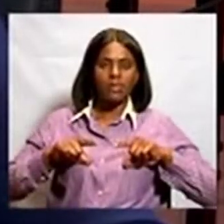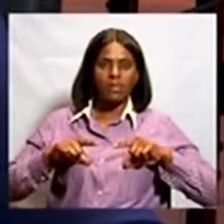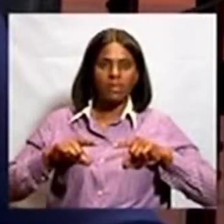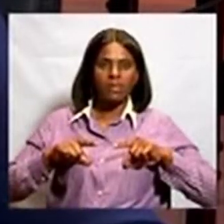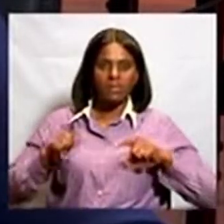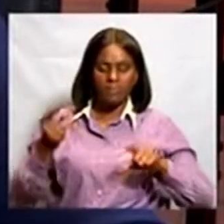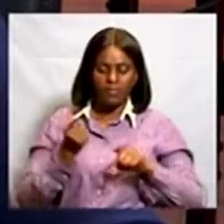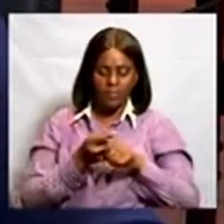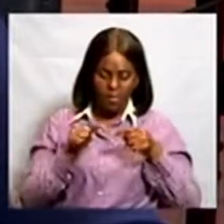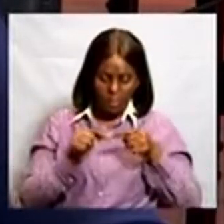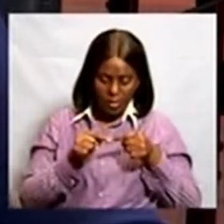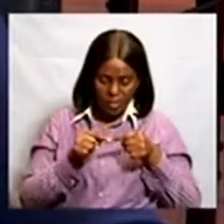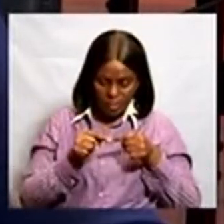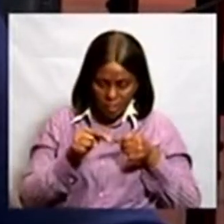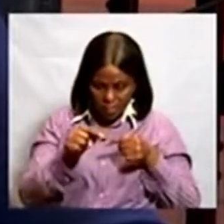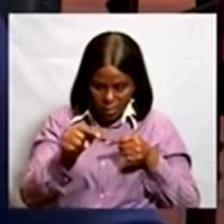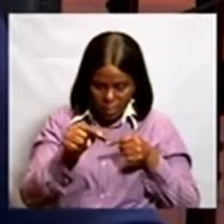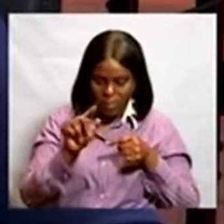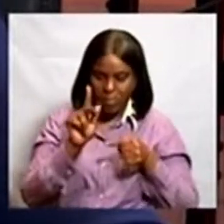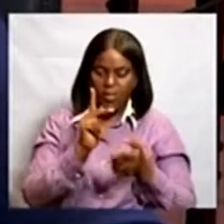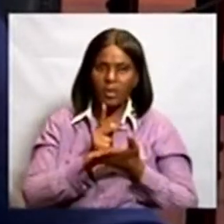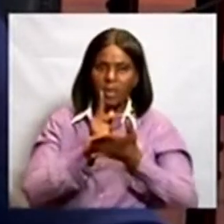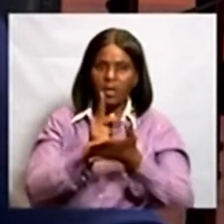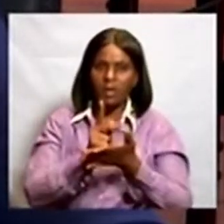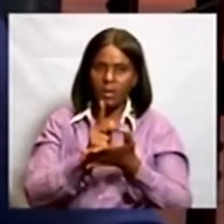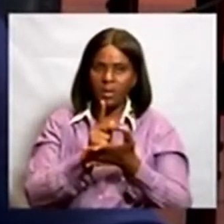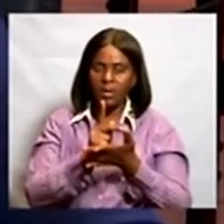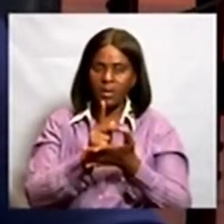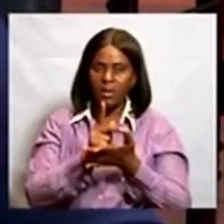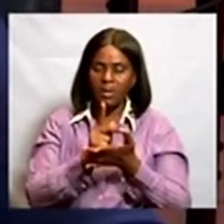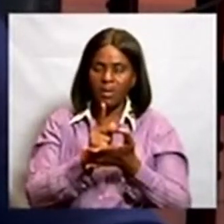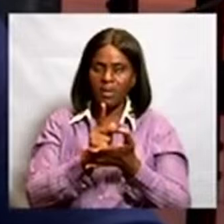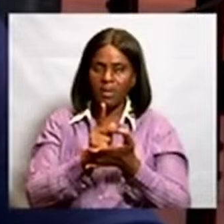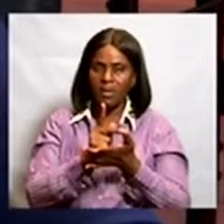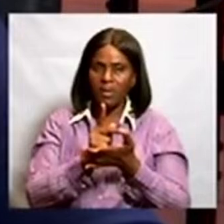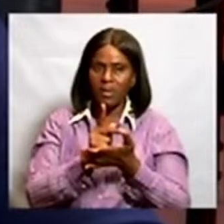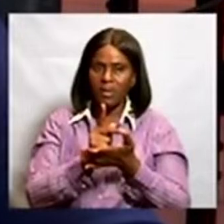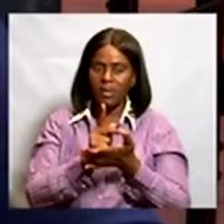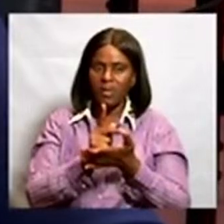From here to Karabo is 900 kilometers.